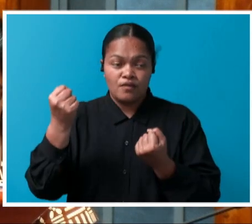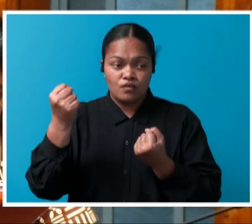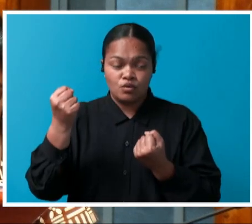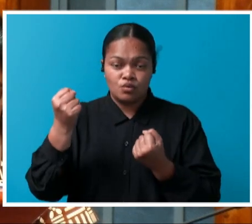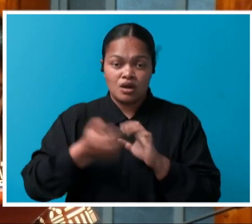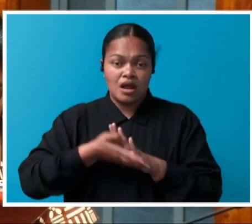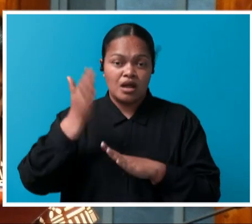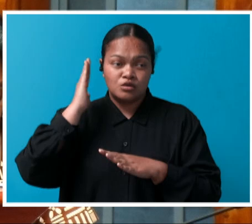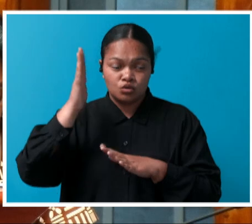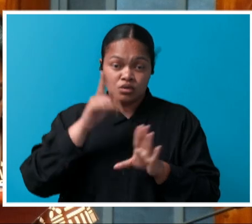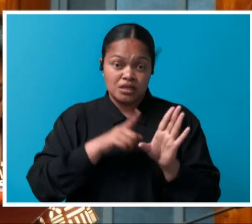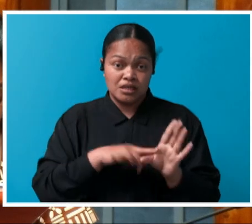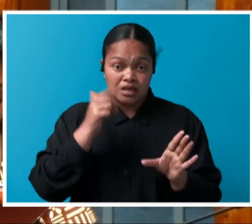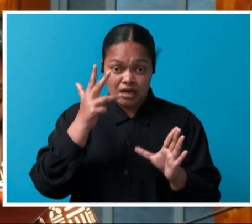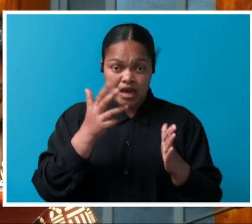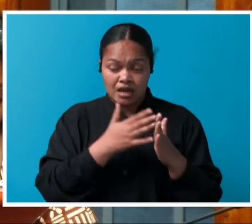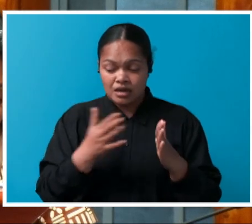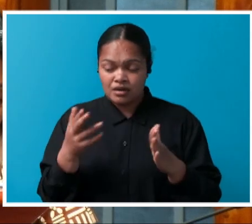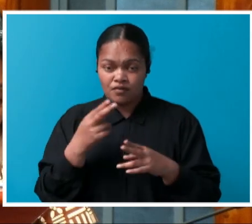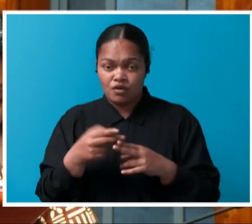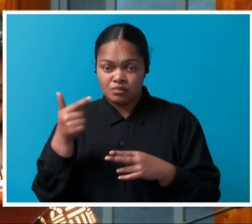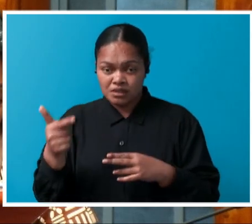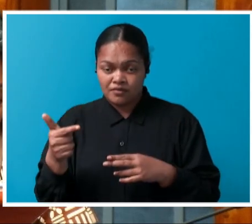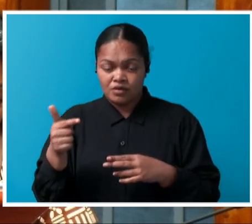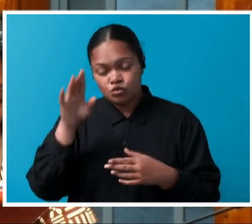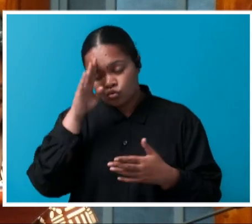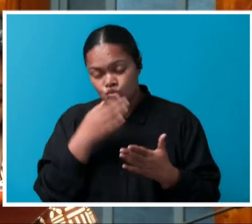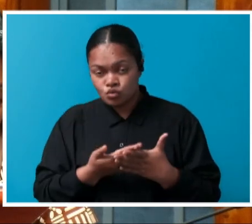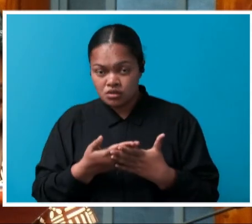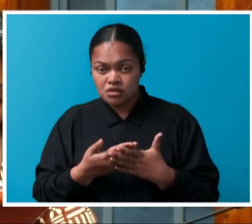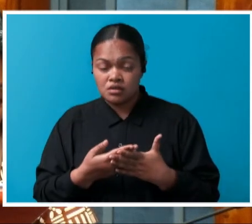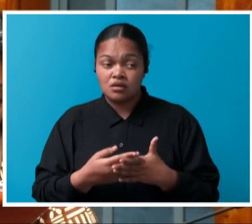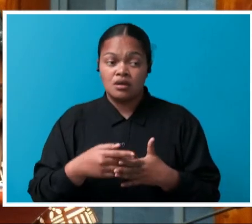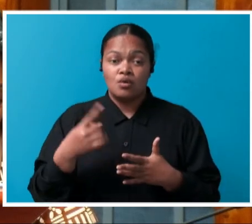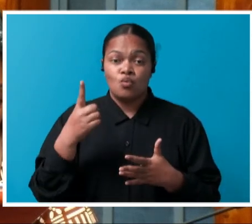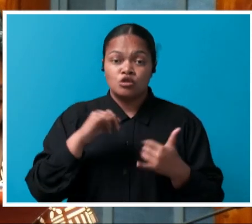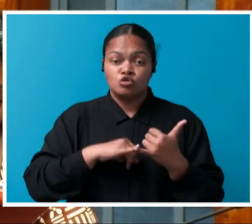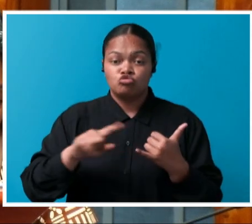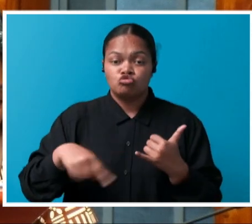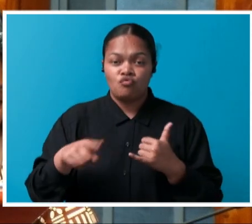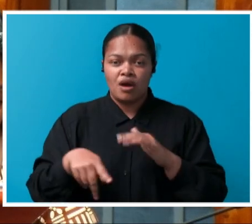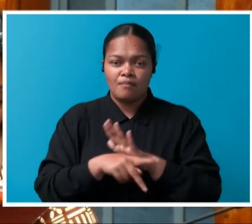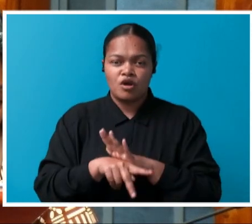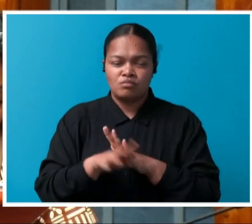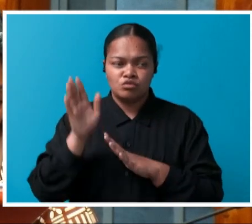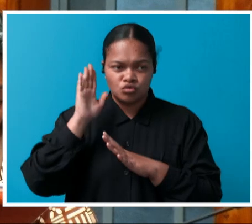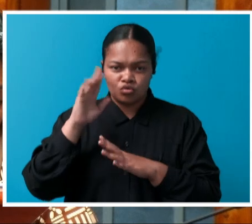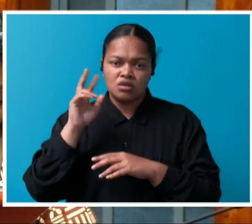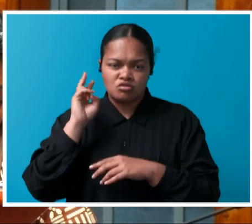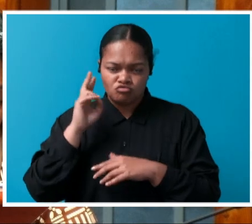Secondary School from year 9 to year 13 students, one at Suva Primary School will also be